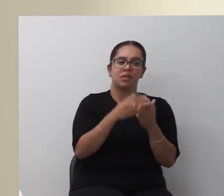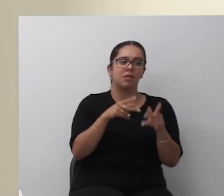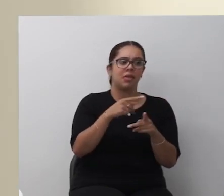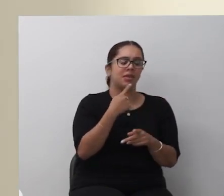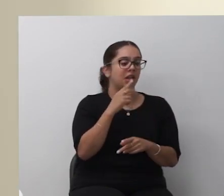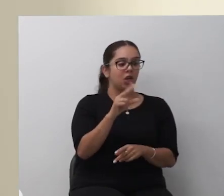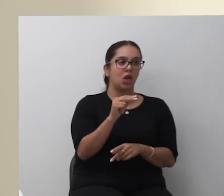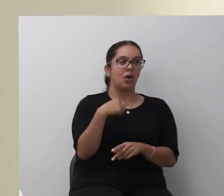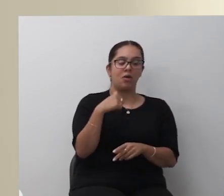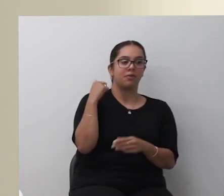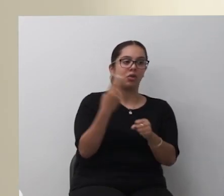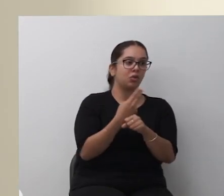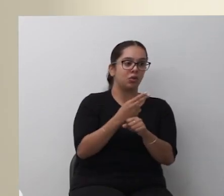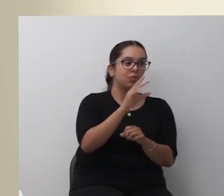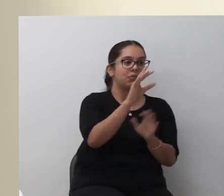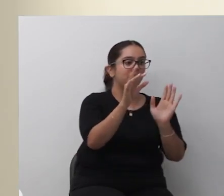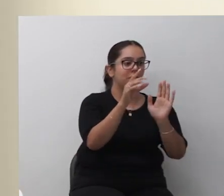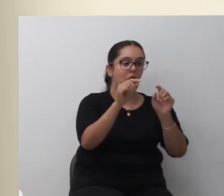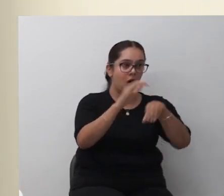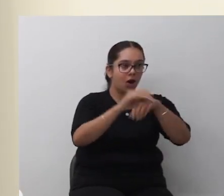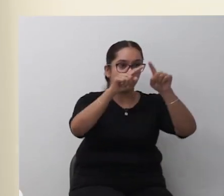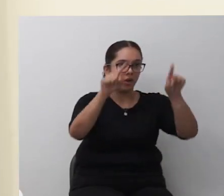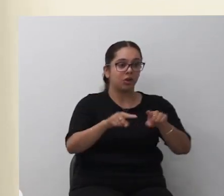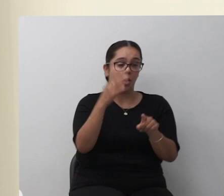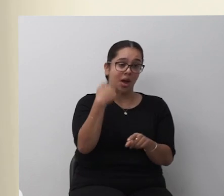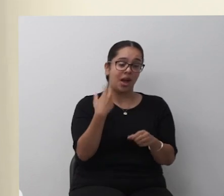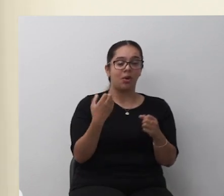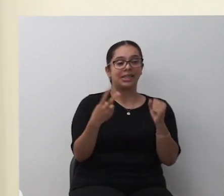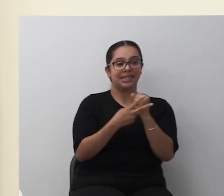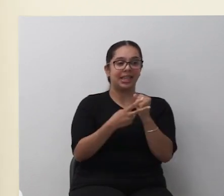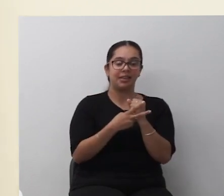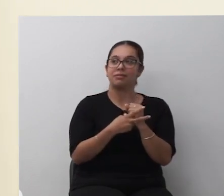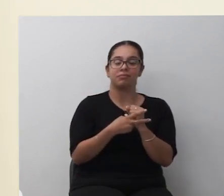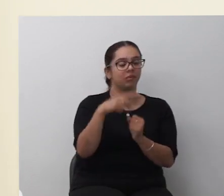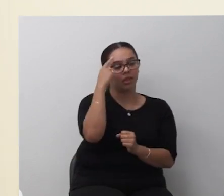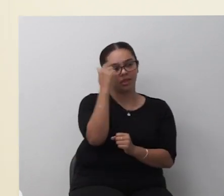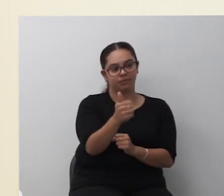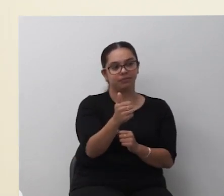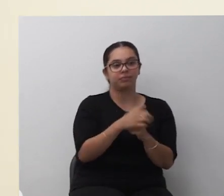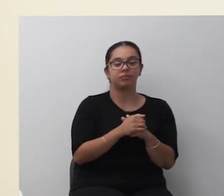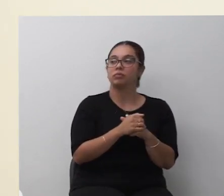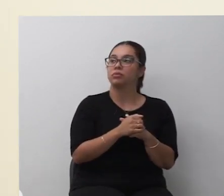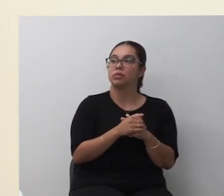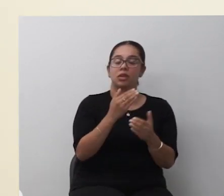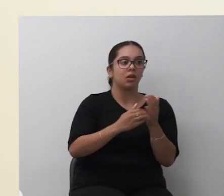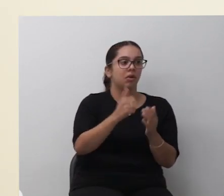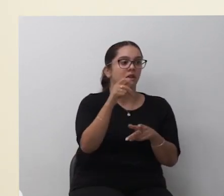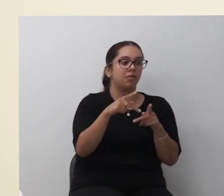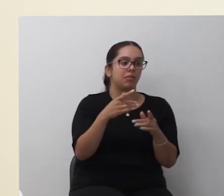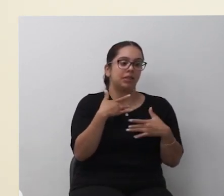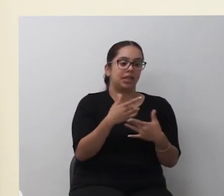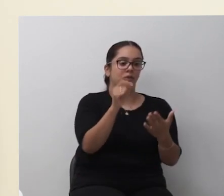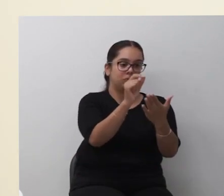the dots and put them on the poster because I want to save the poster and that which you should do and can't do. It's up to you. Some others will write all over it,